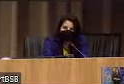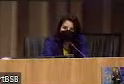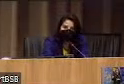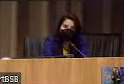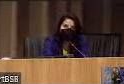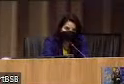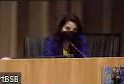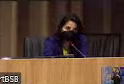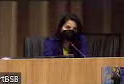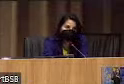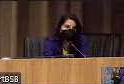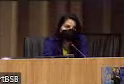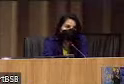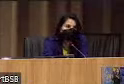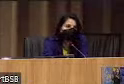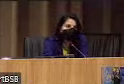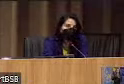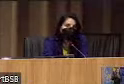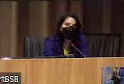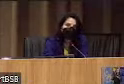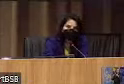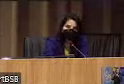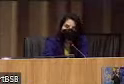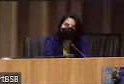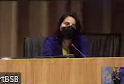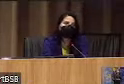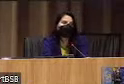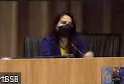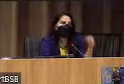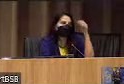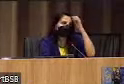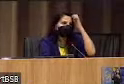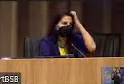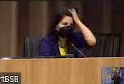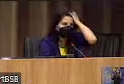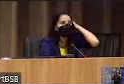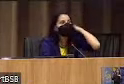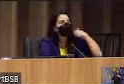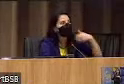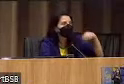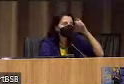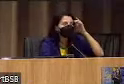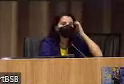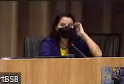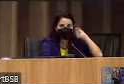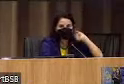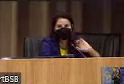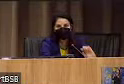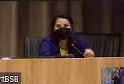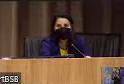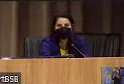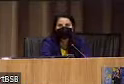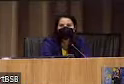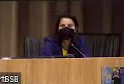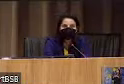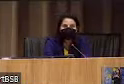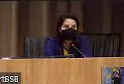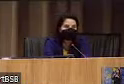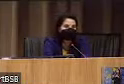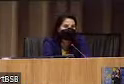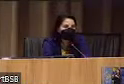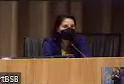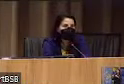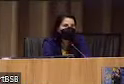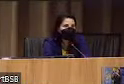IDH, and we have a good vocation for tourism and services. This influences the risks of